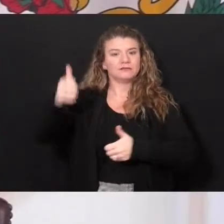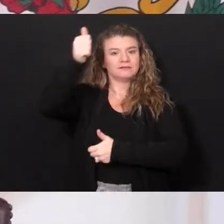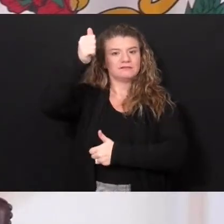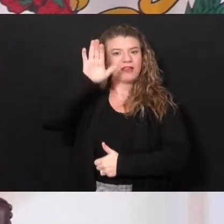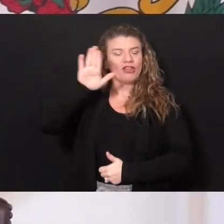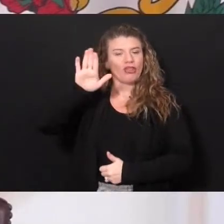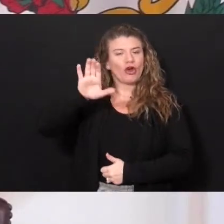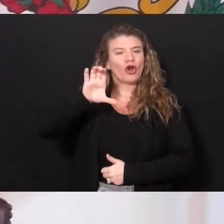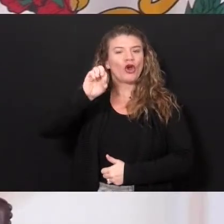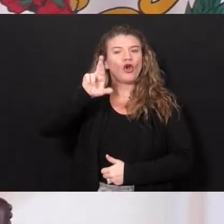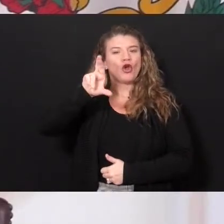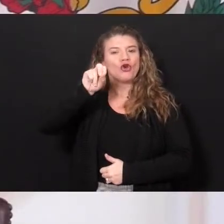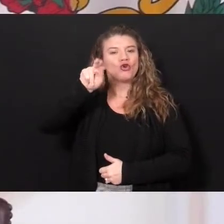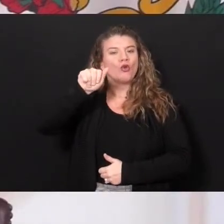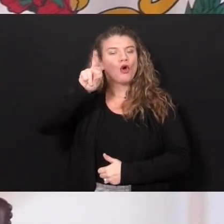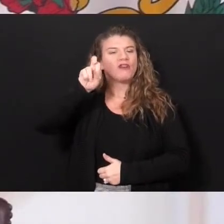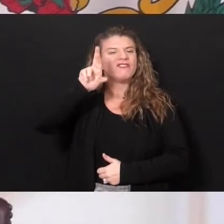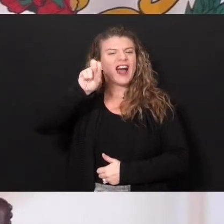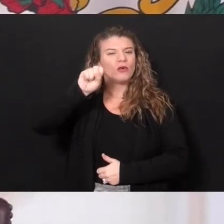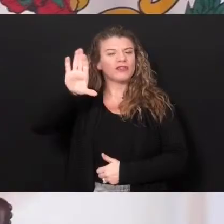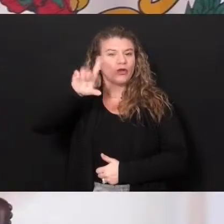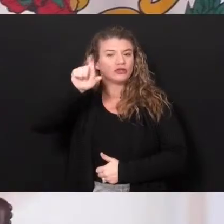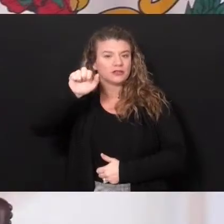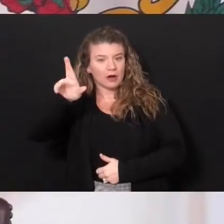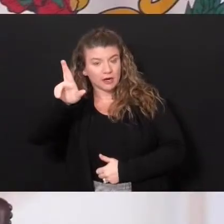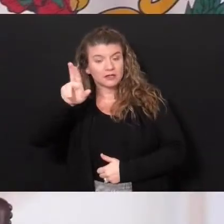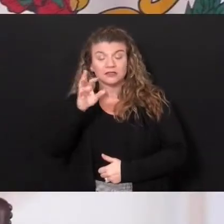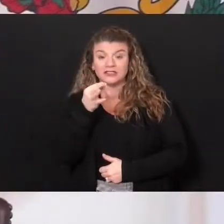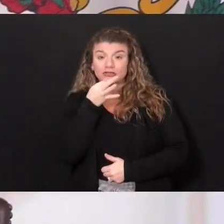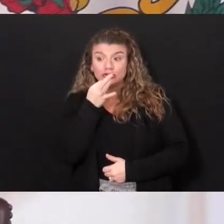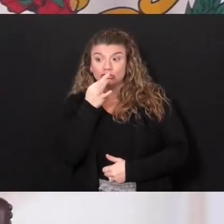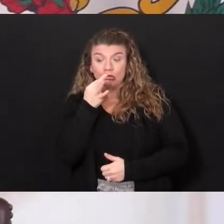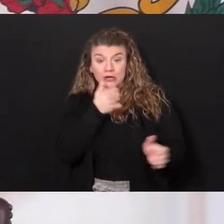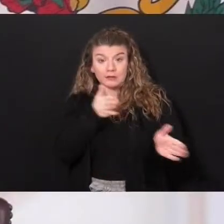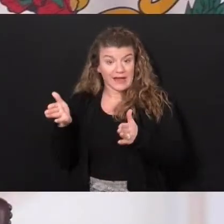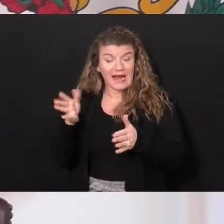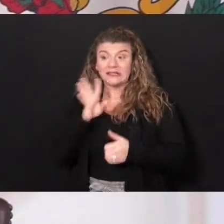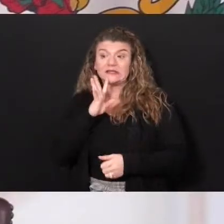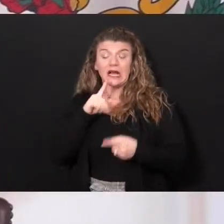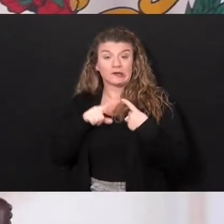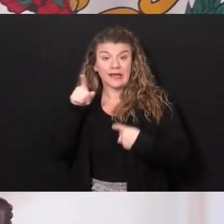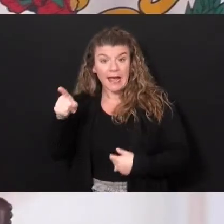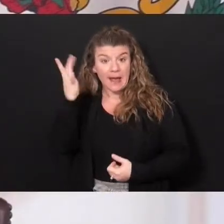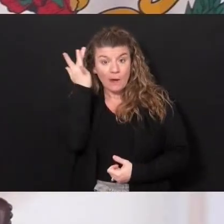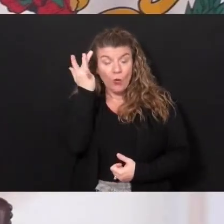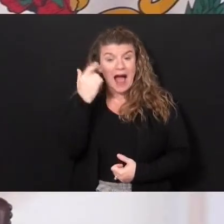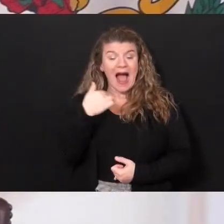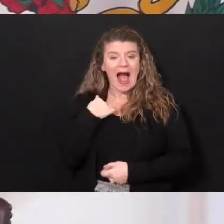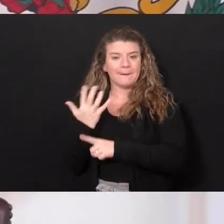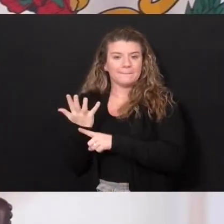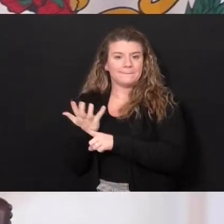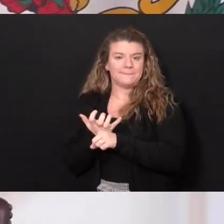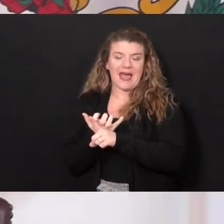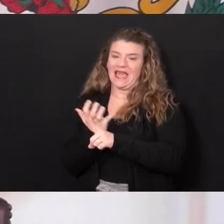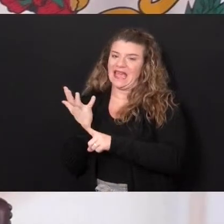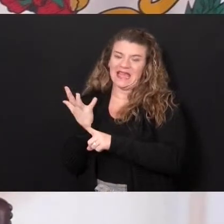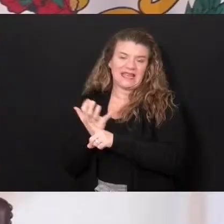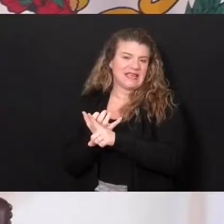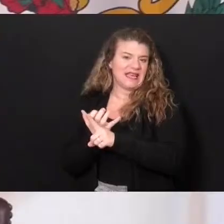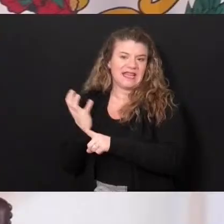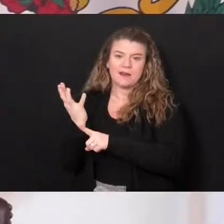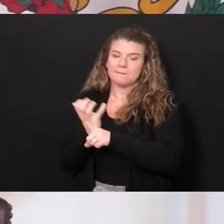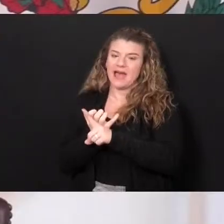coronavirus czar here in just a little bit. And believe me, I'm pushing just as hard as I know how to push, and so are